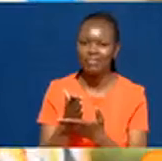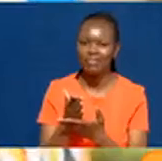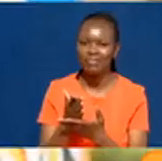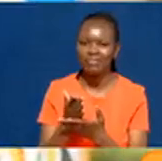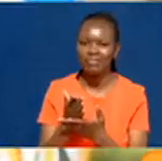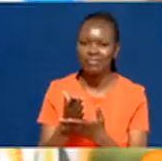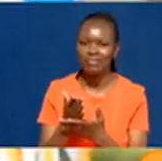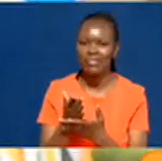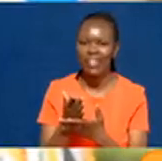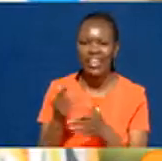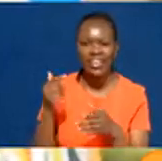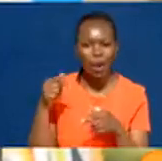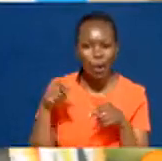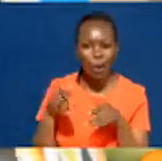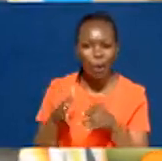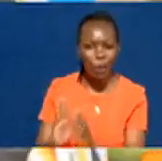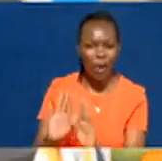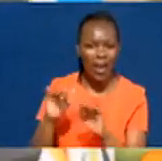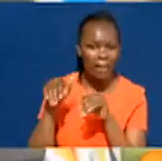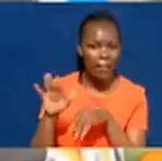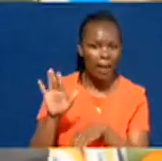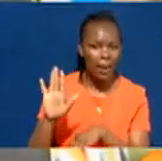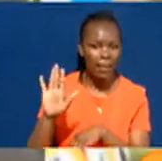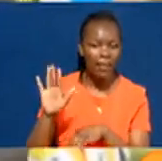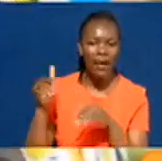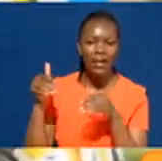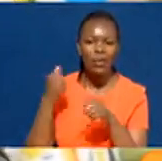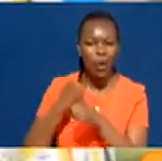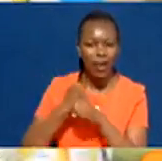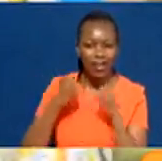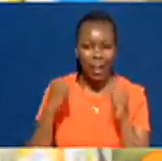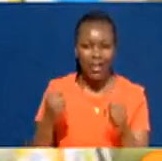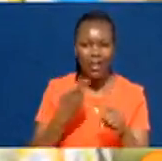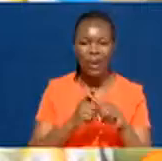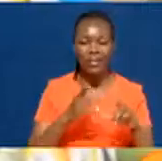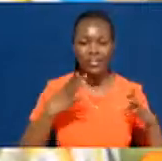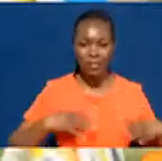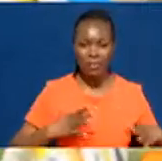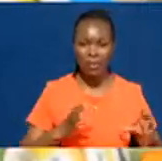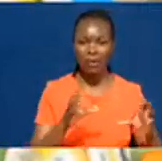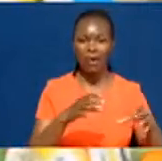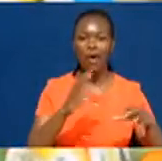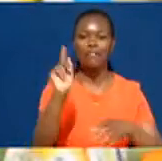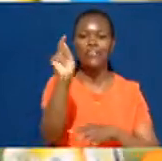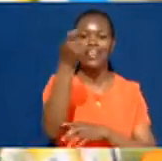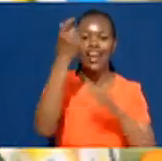in his own way, but the people of Kenya have made a decision,